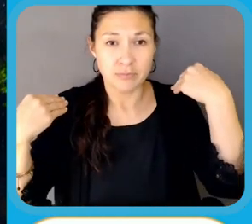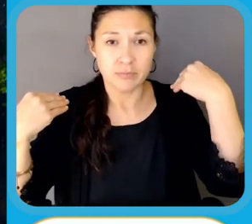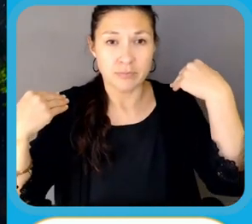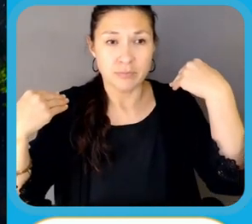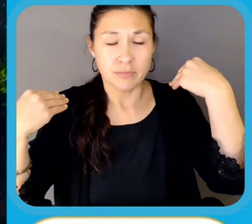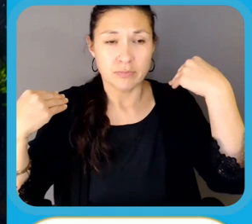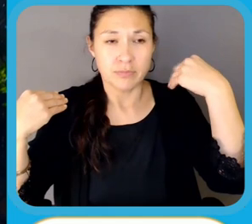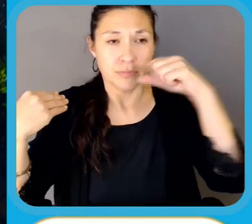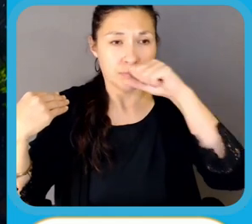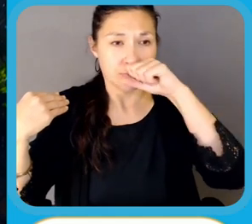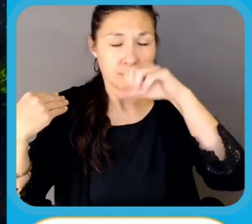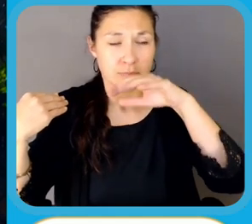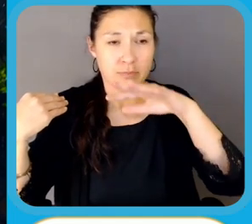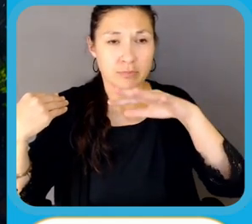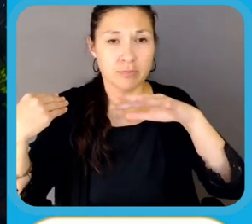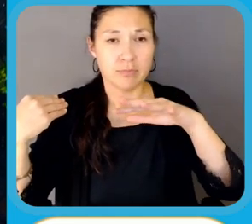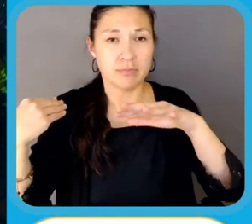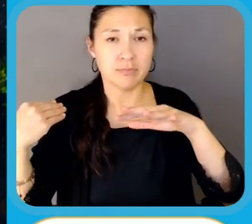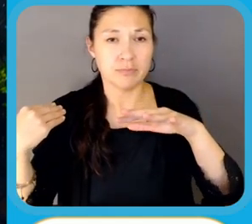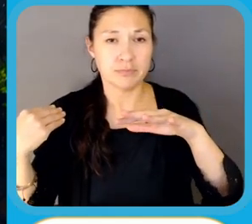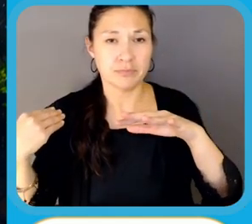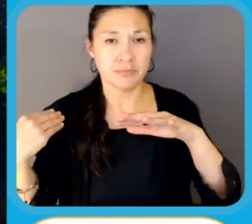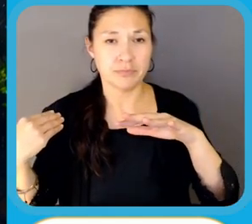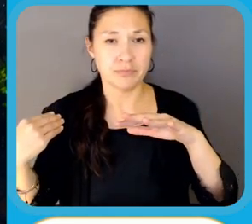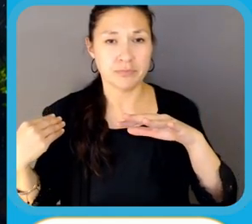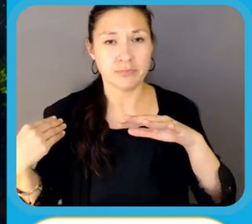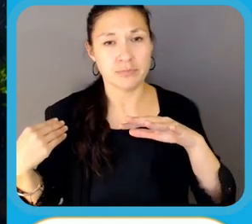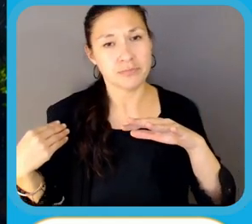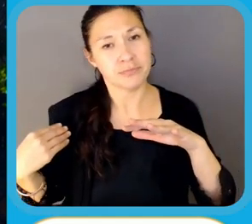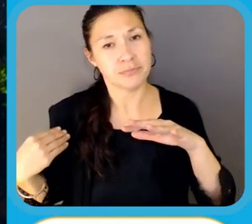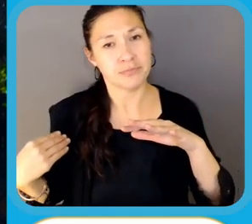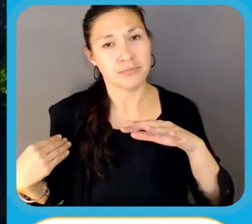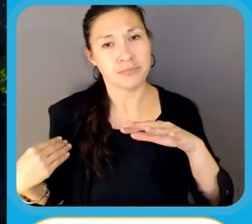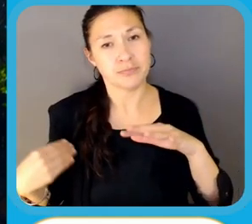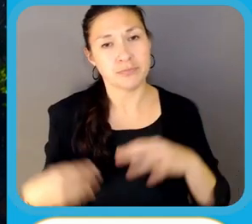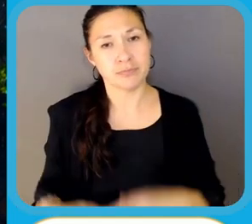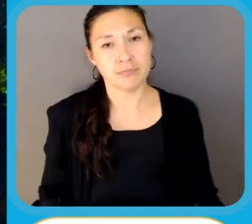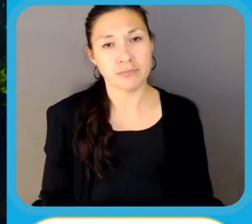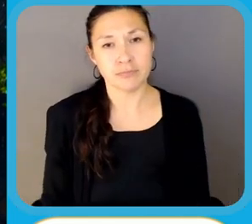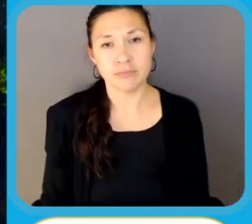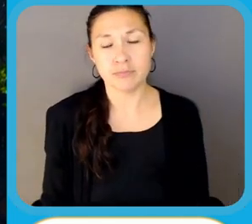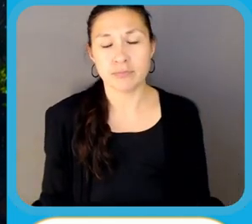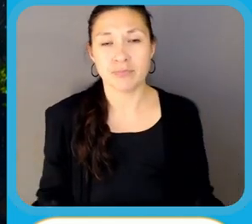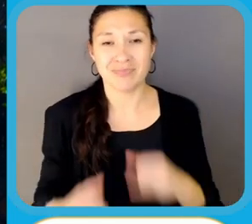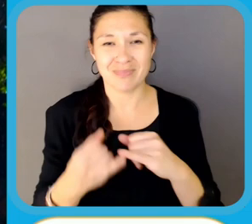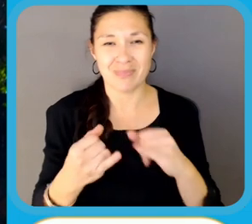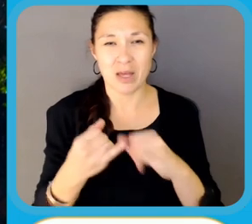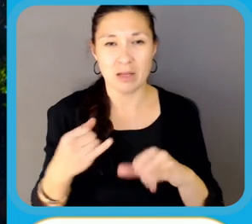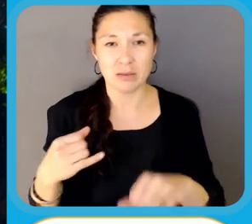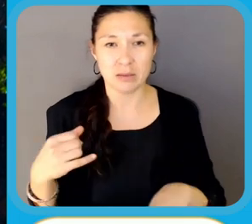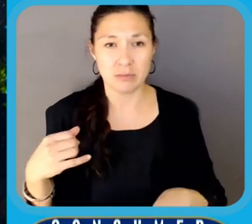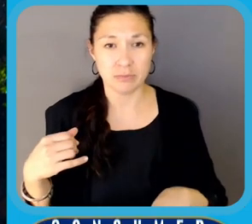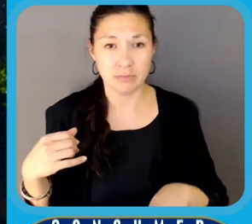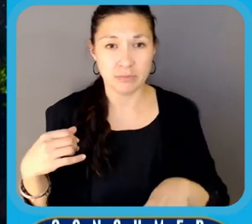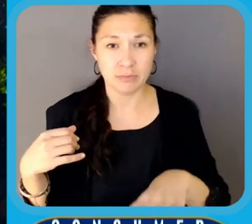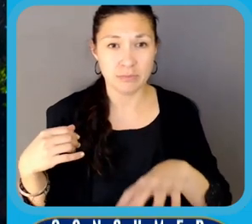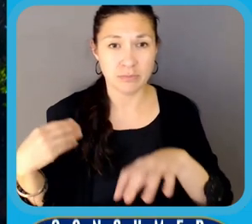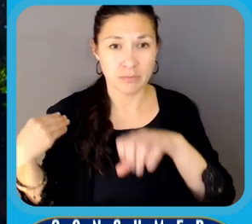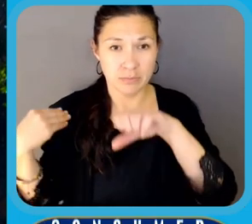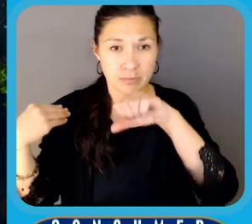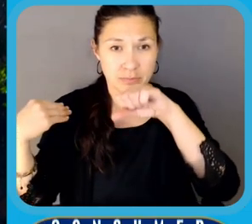Exhale, release back and down the back. Last time, inhale, lift up.